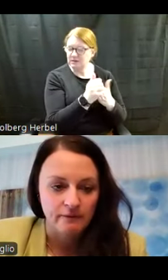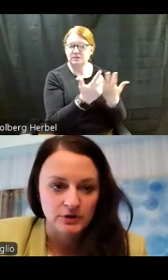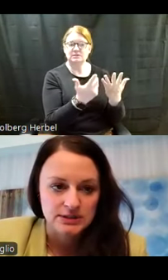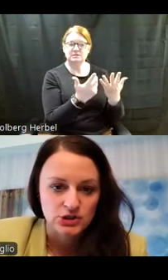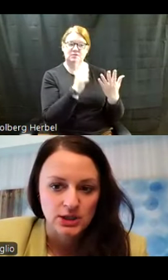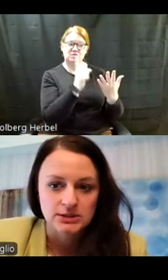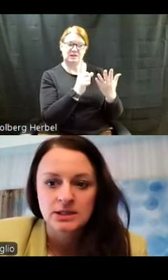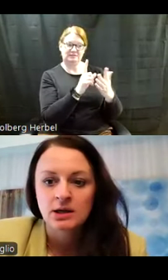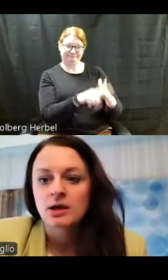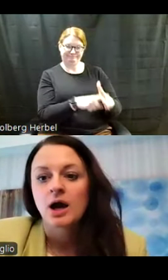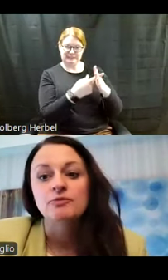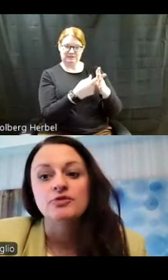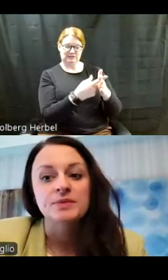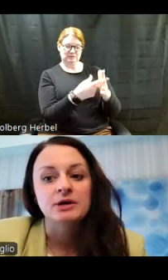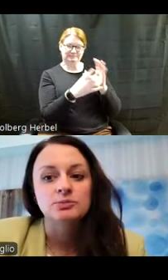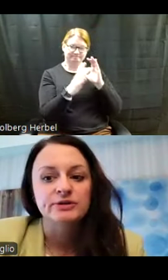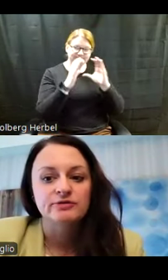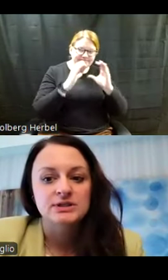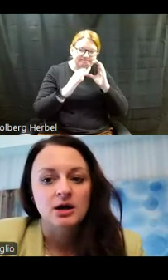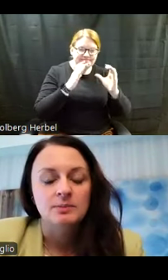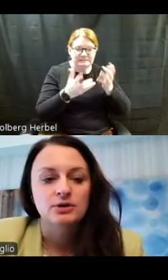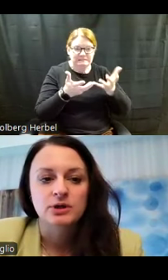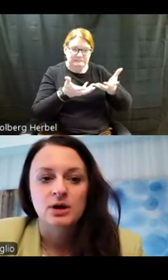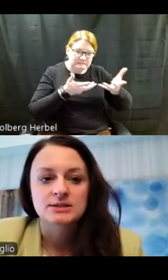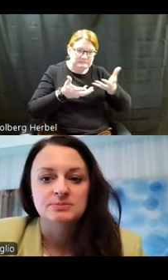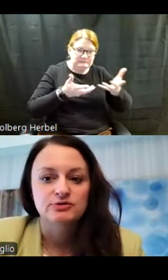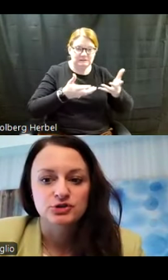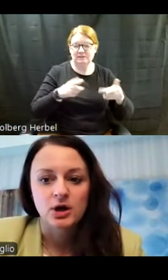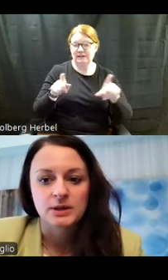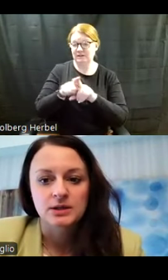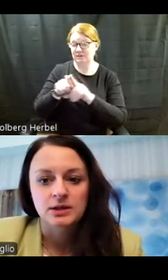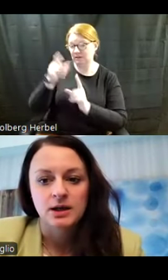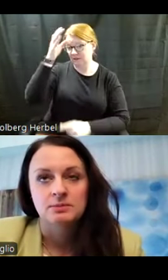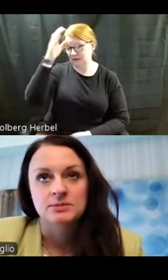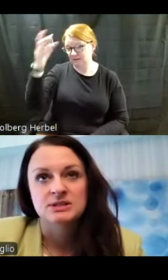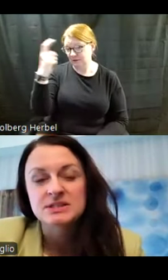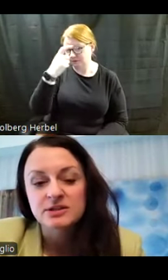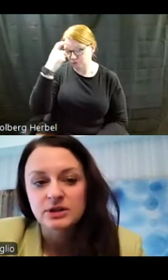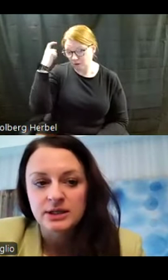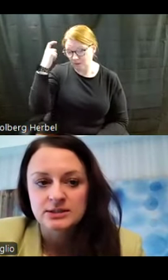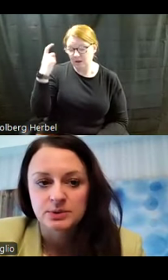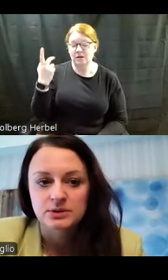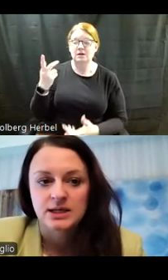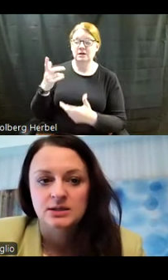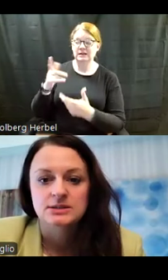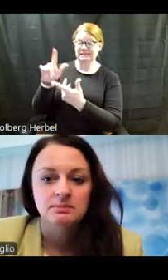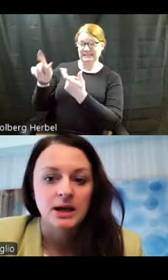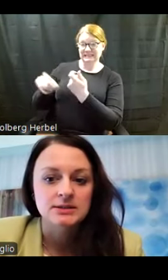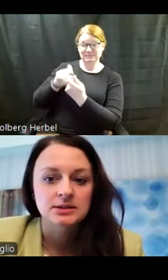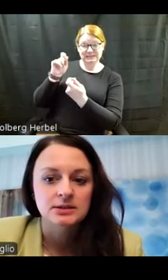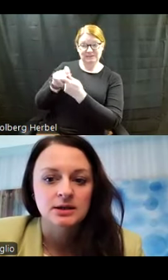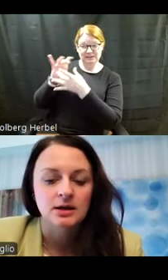difficult conversations. From there, we'll briefly talk about the concept of trauma, specifically as it pertains